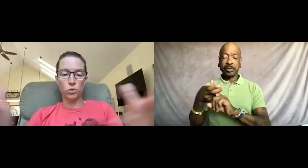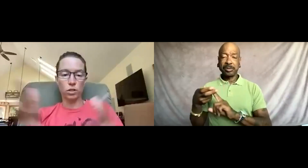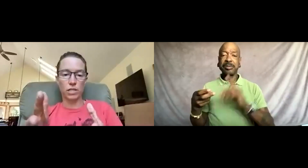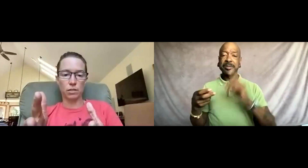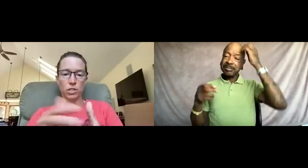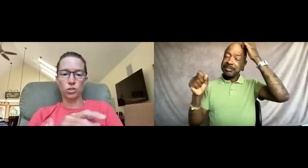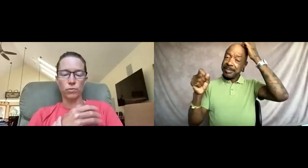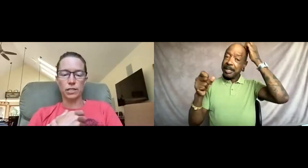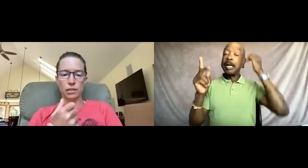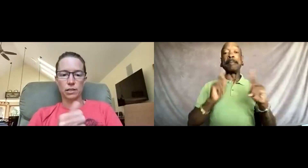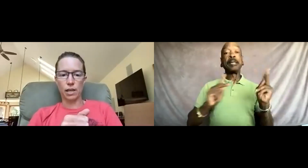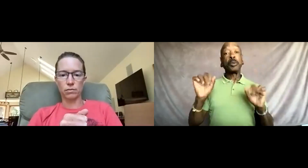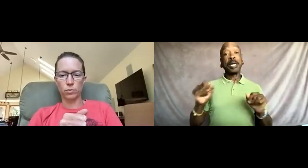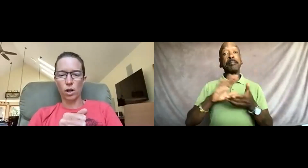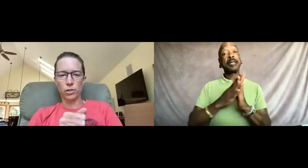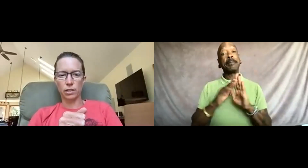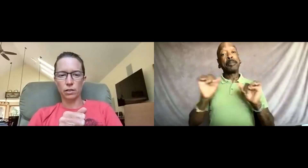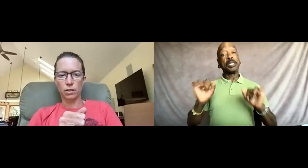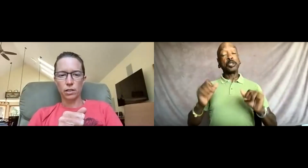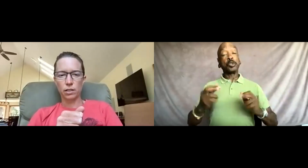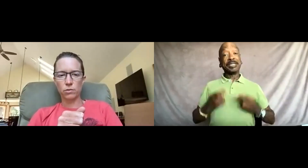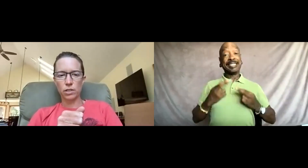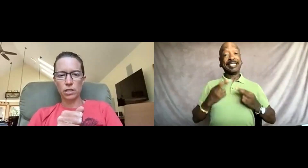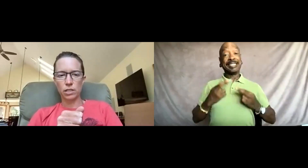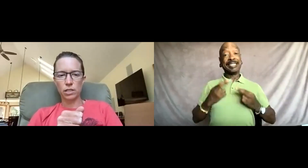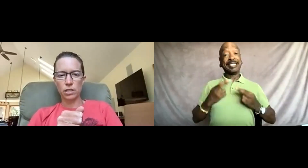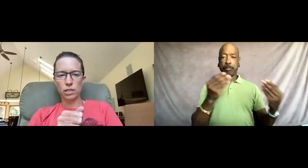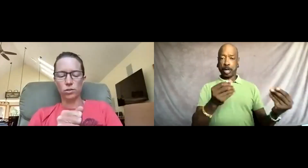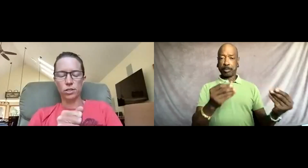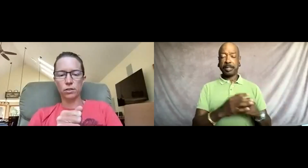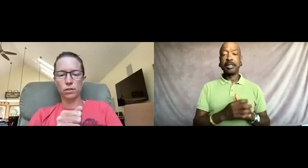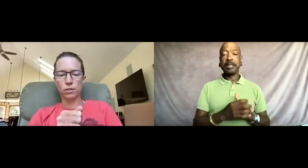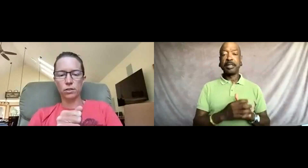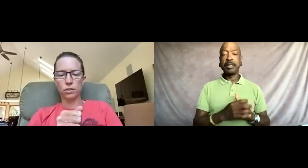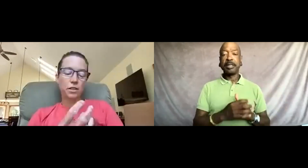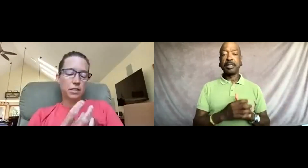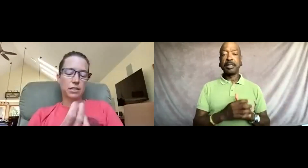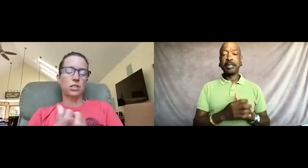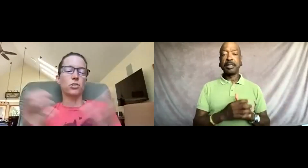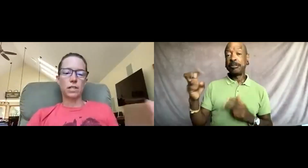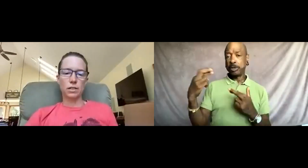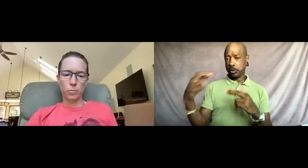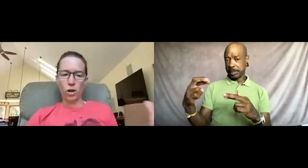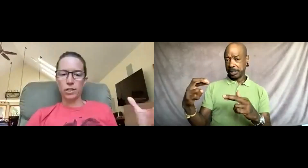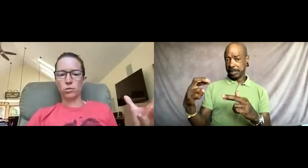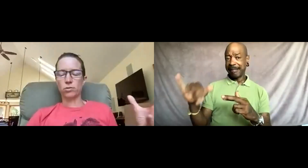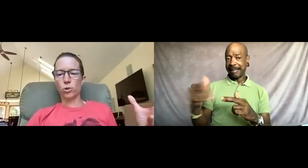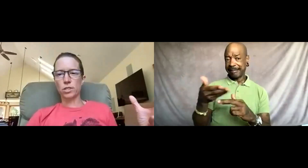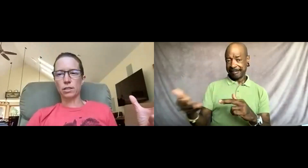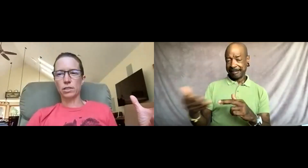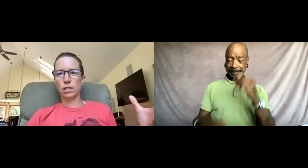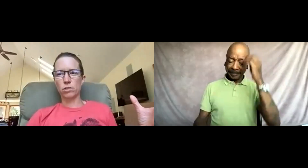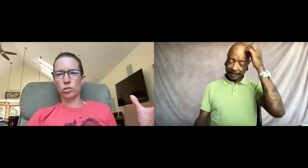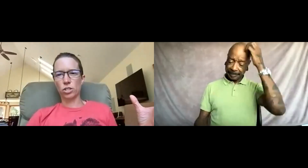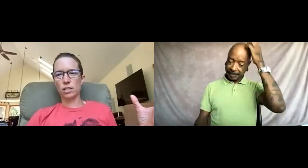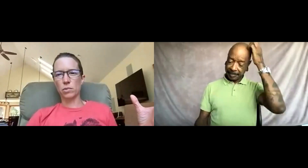people who could be potential residents in that property. The thing with the deed restriction is with all of these things, you need a party to enforce